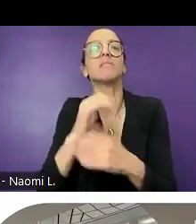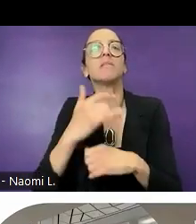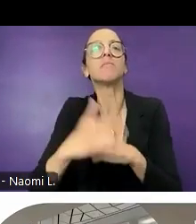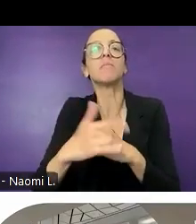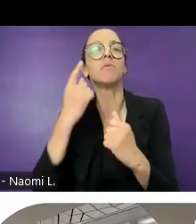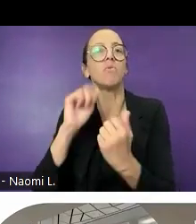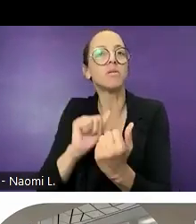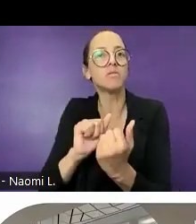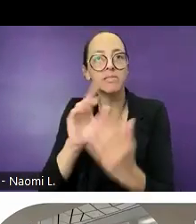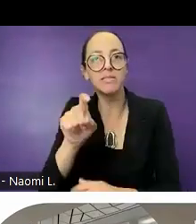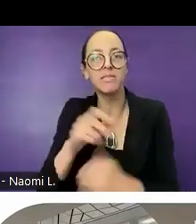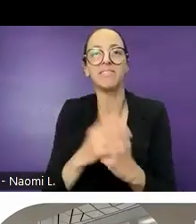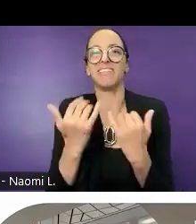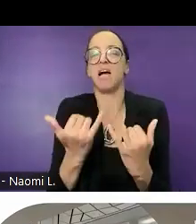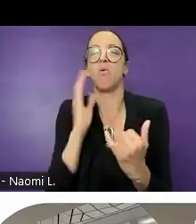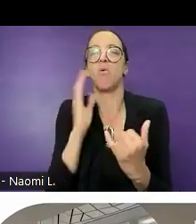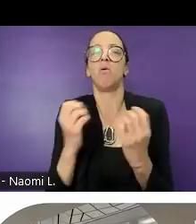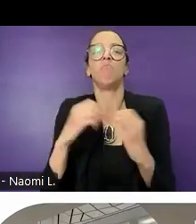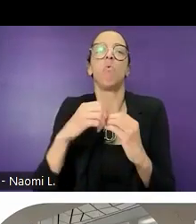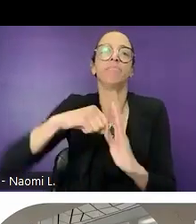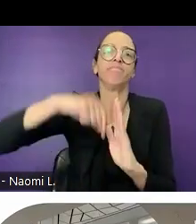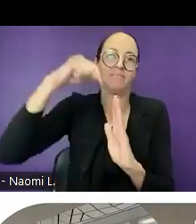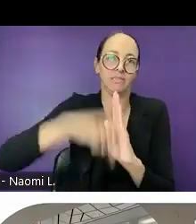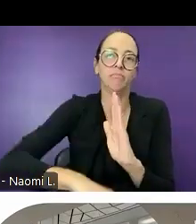little bit deeper. Could I have the next slide?